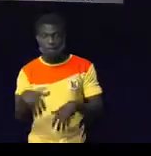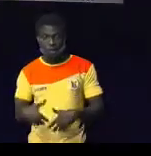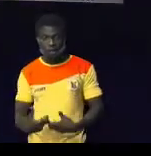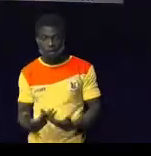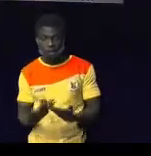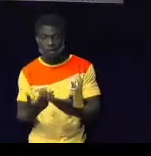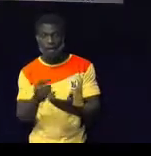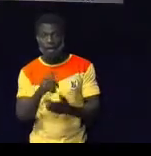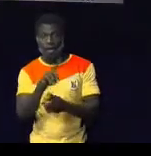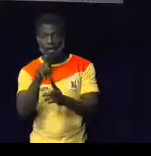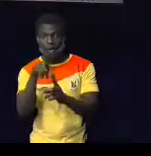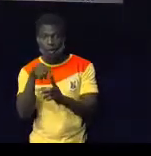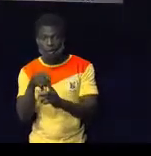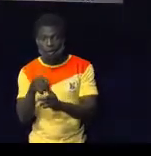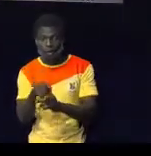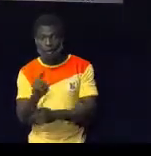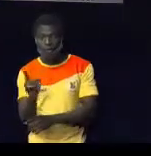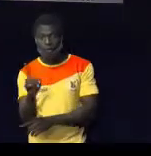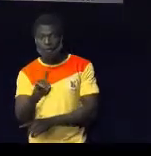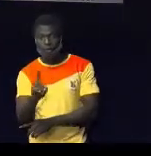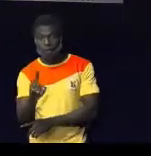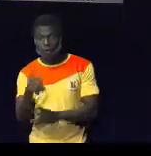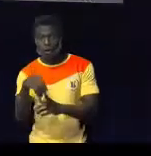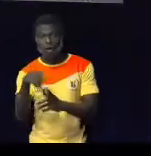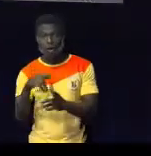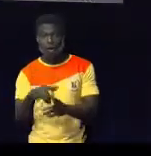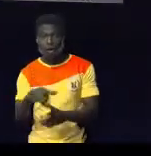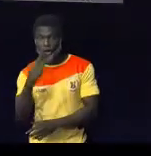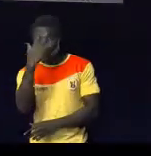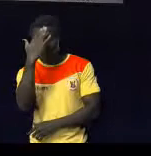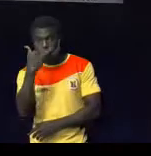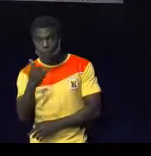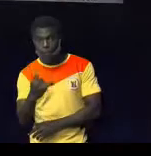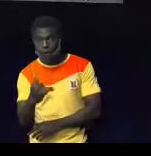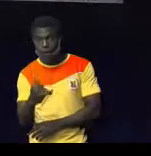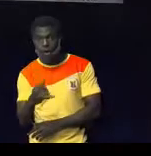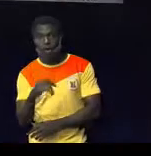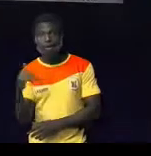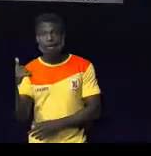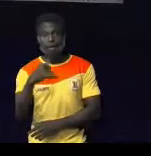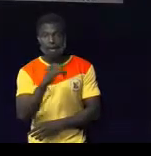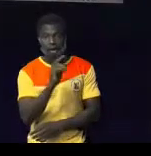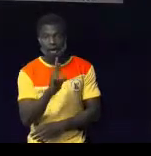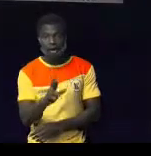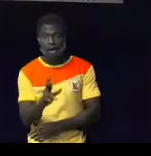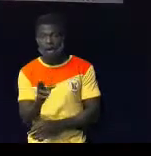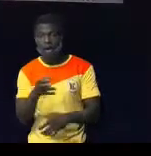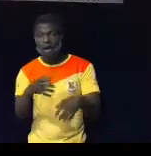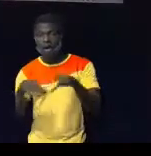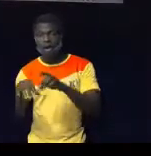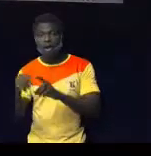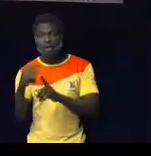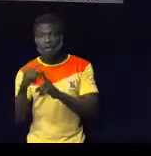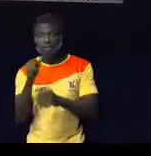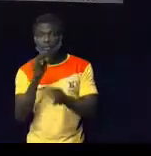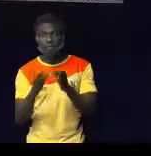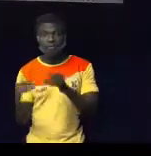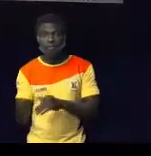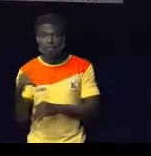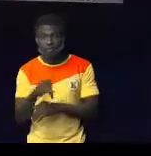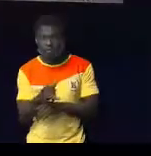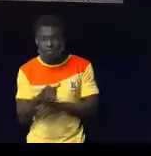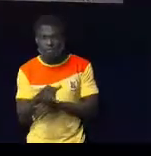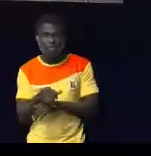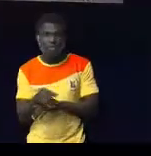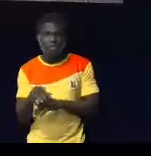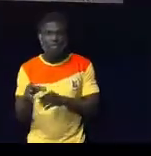how, when, where, or why, they are adverbs. But if